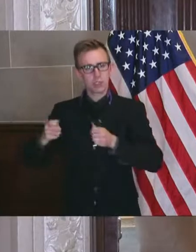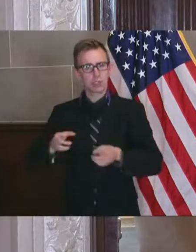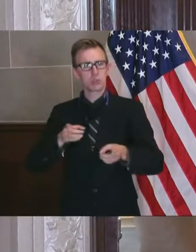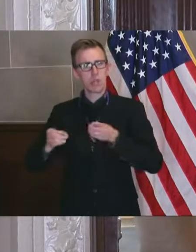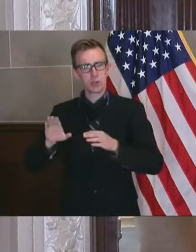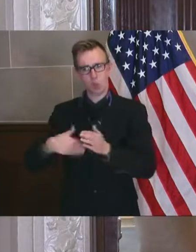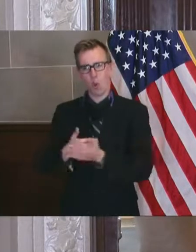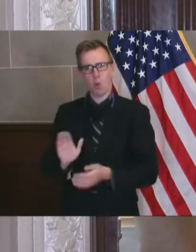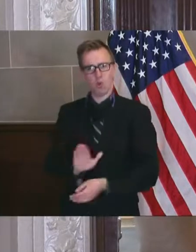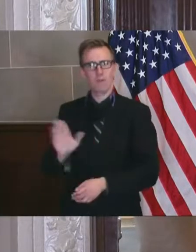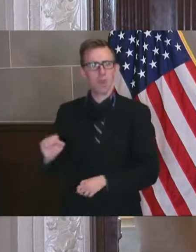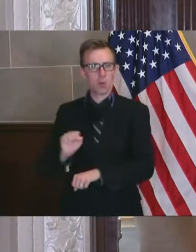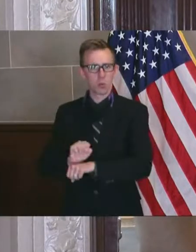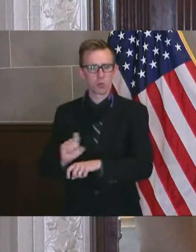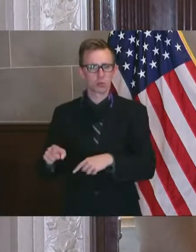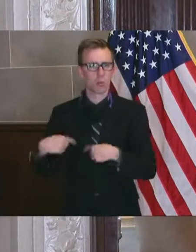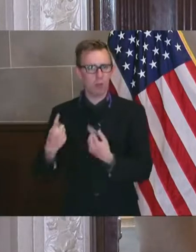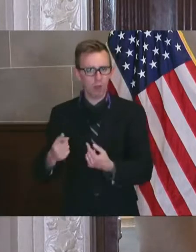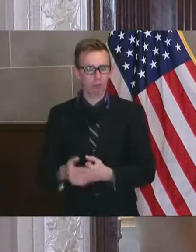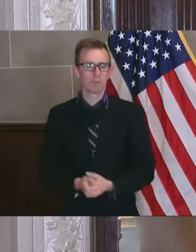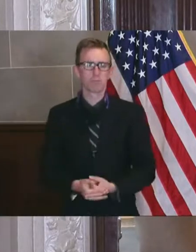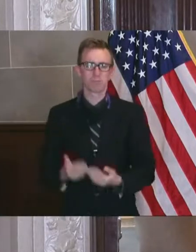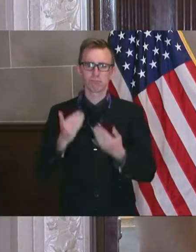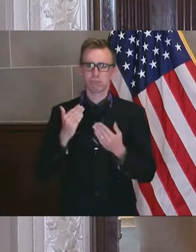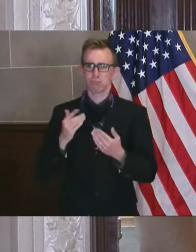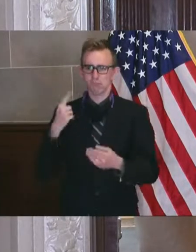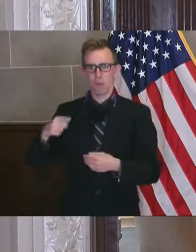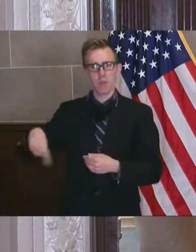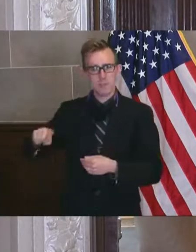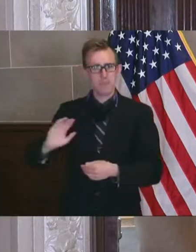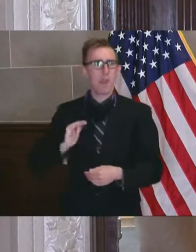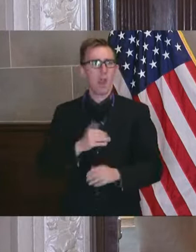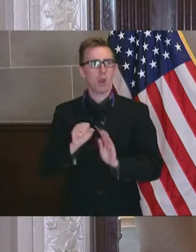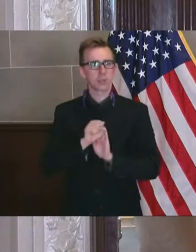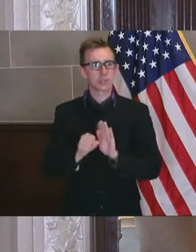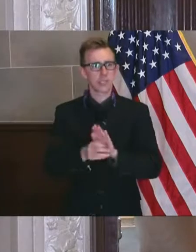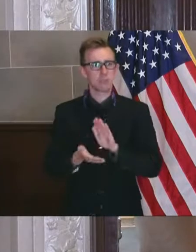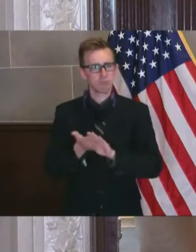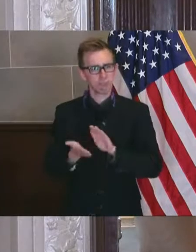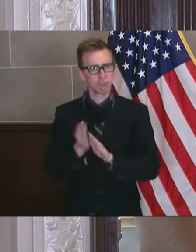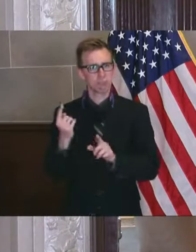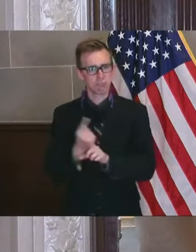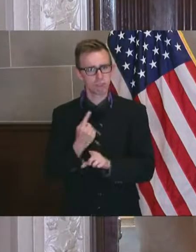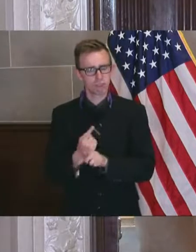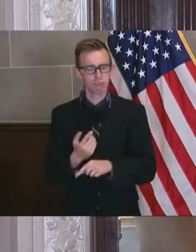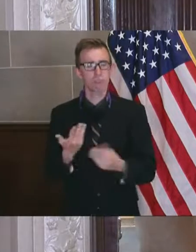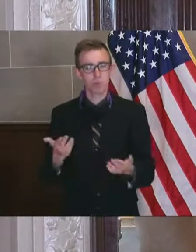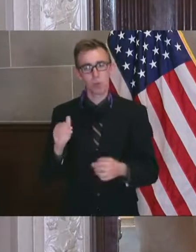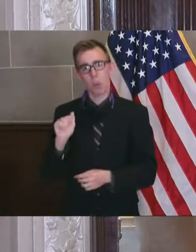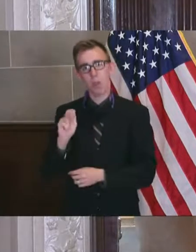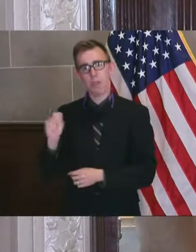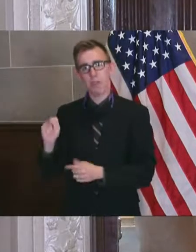what they've done. And thank goodness our state is in the shape it is today, and it's to her leadership. So with that, Ann.